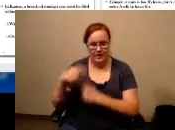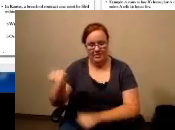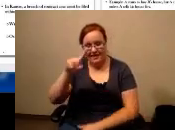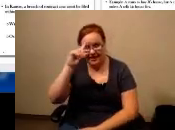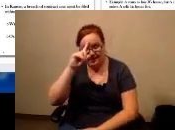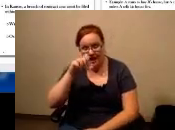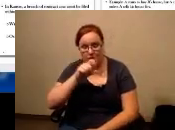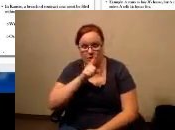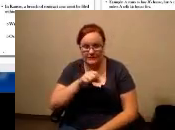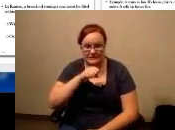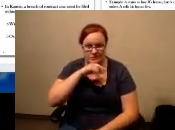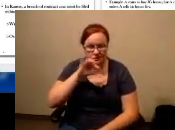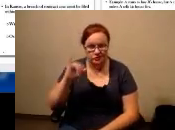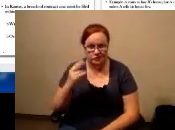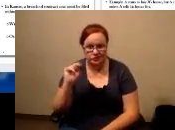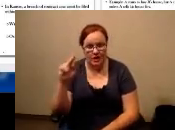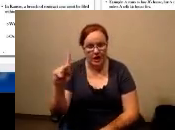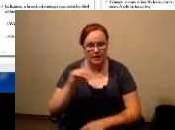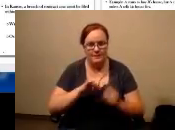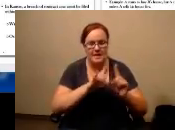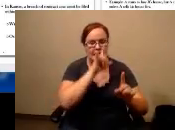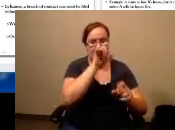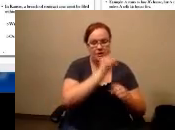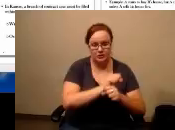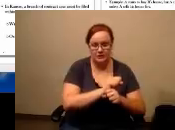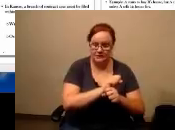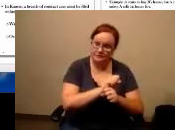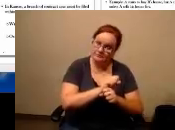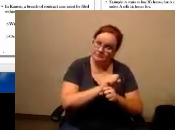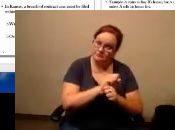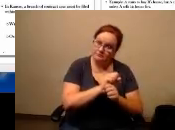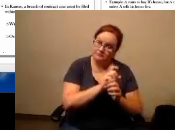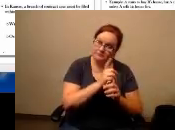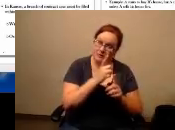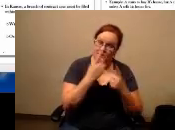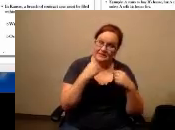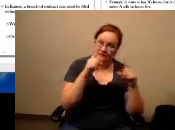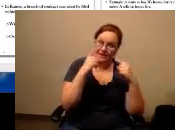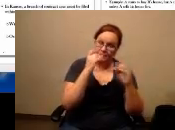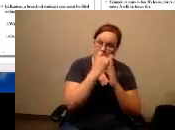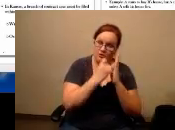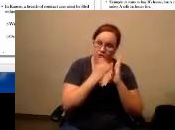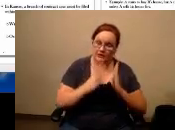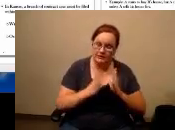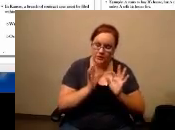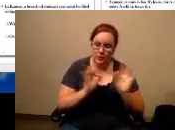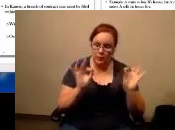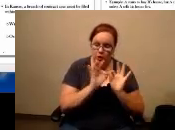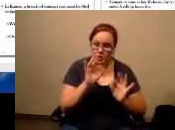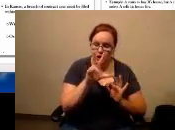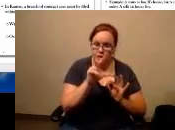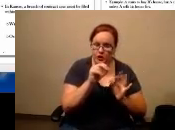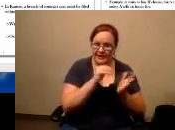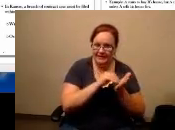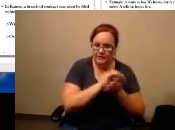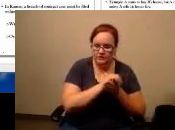was actually, as you can see, the sculpture by a famous artist, and it was worth market value of $30,000.